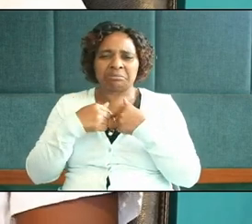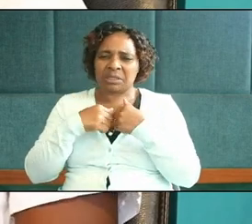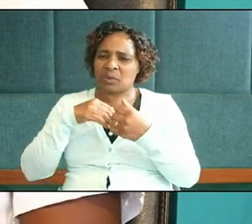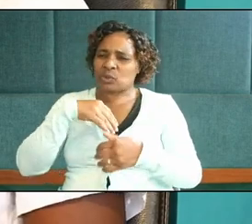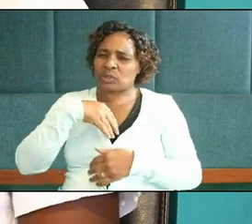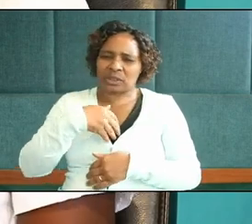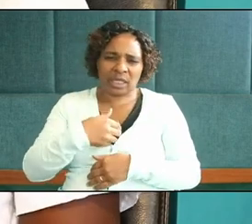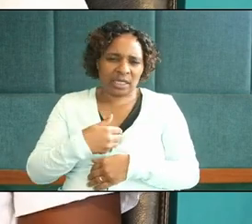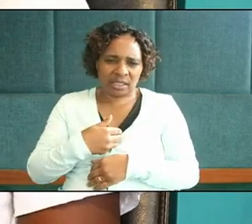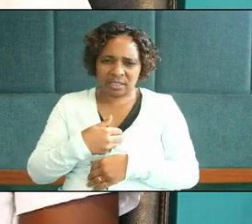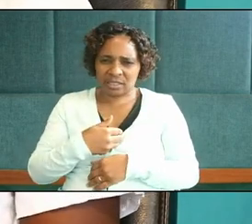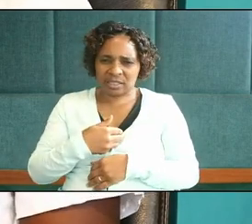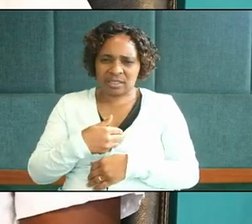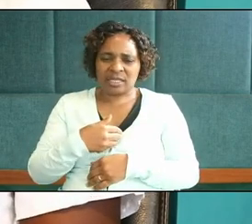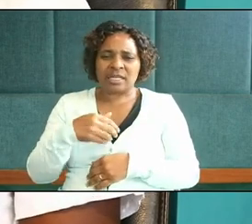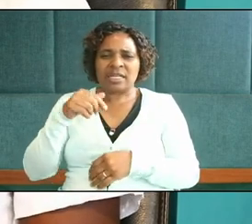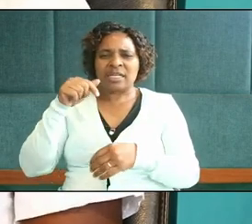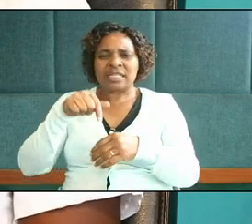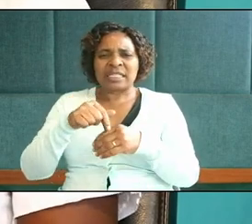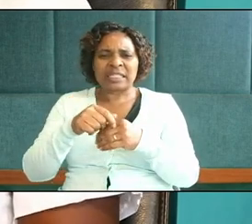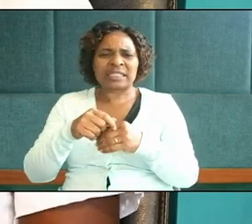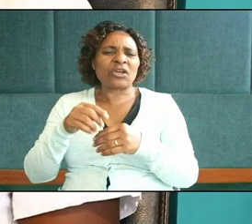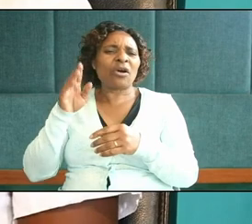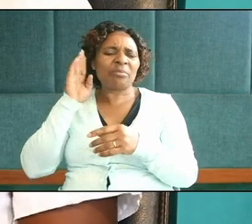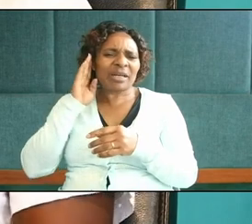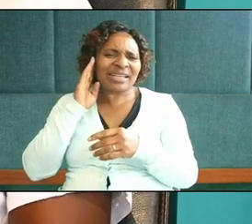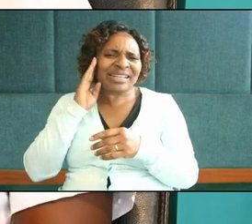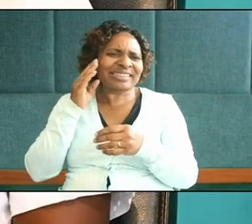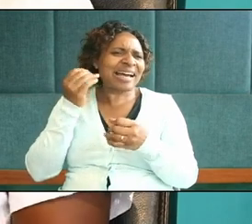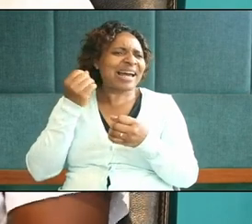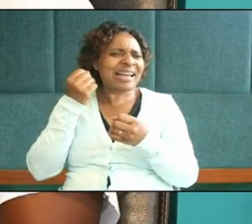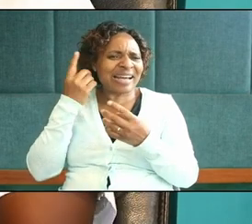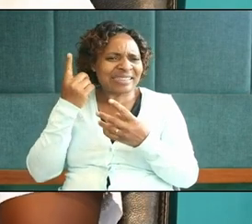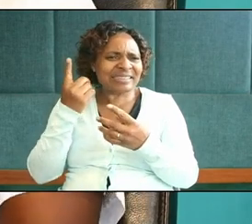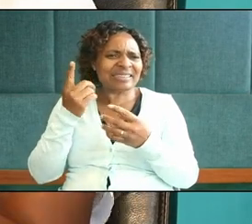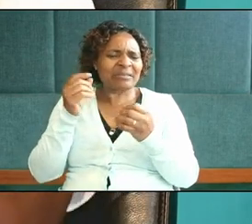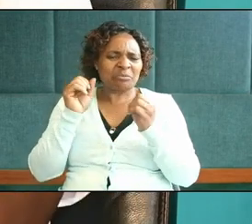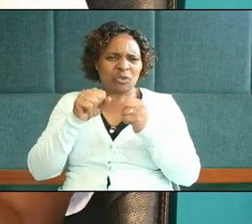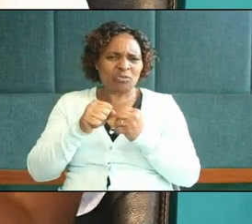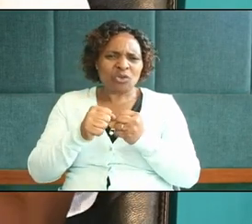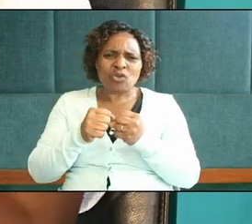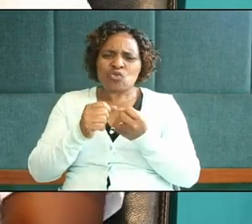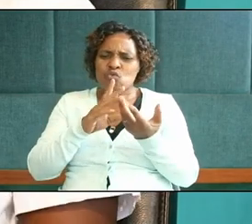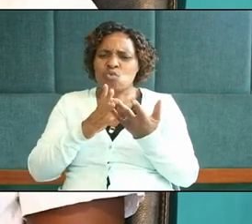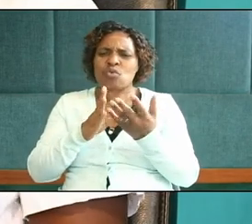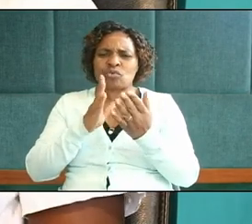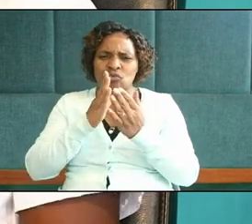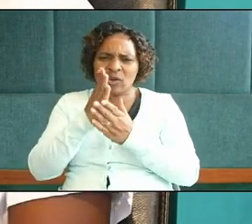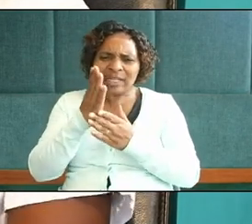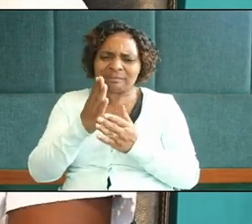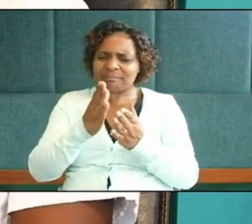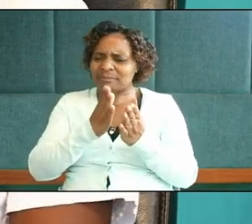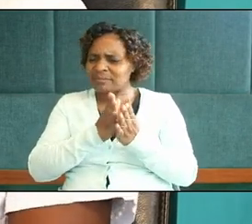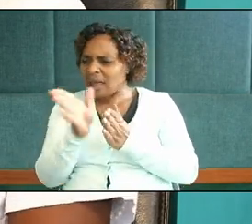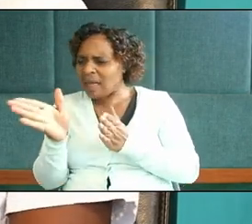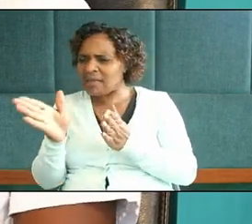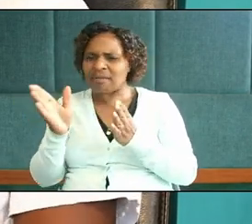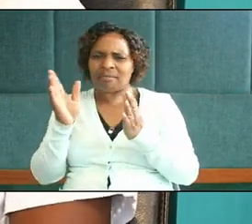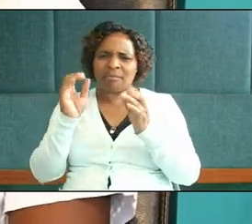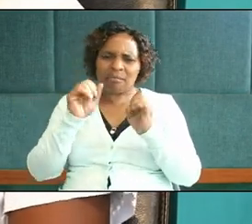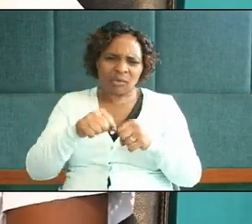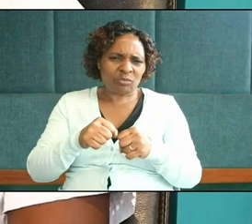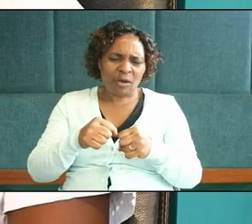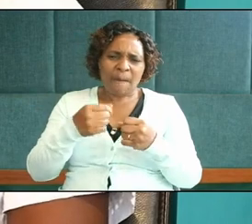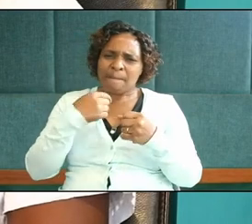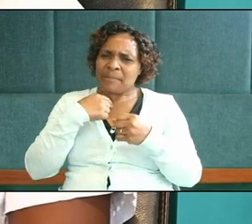tired. I was tired of this pretentious obedience where I just turn left and turn right, right you turn right. Right. Go straight, you go straight. Mm-hmm. And so I